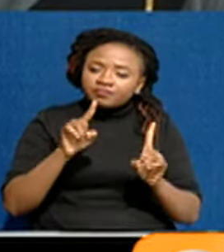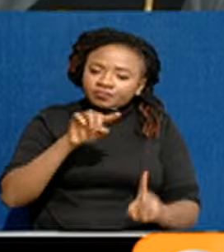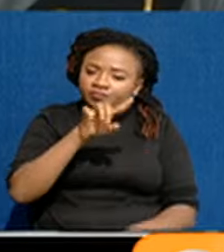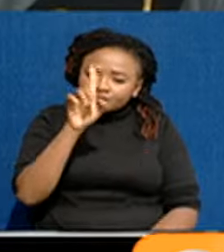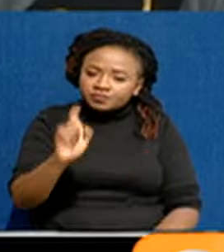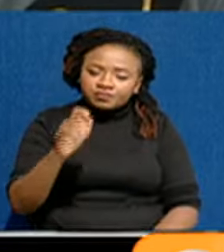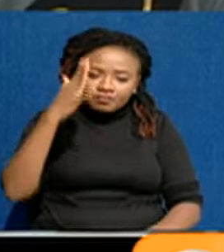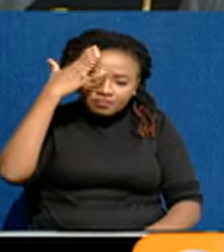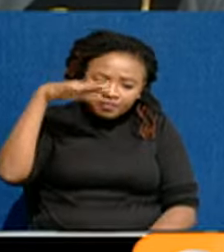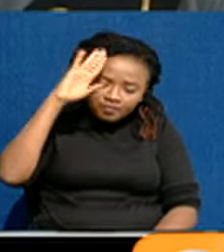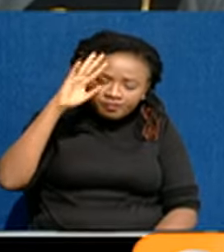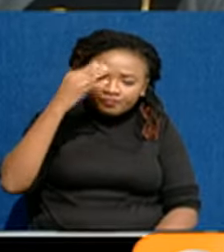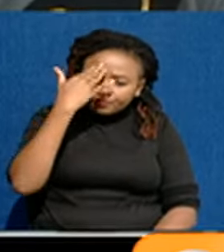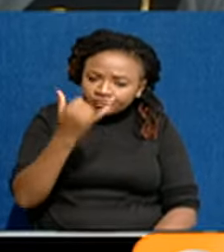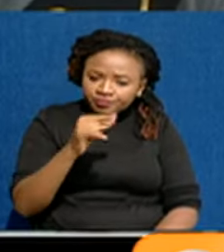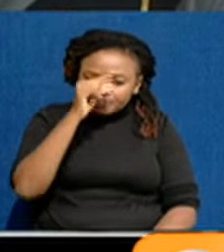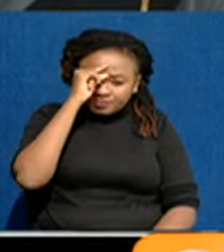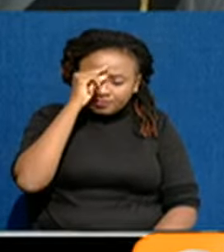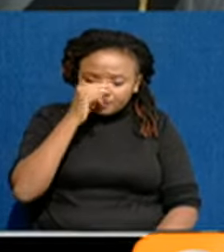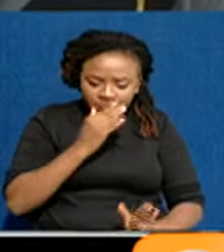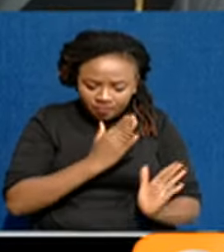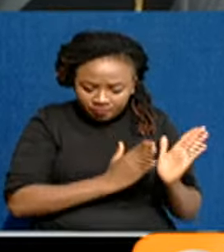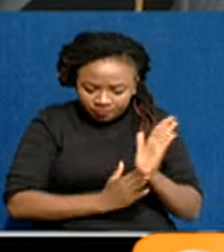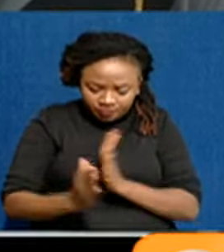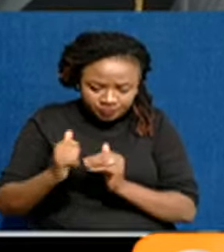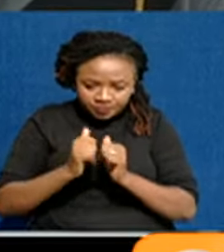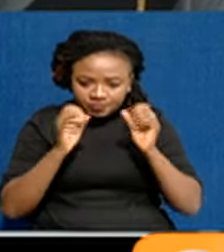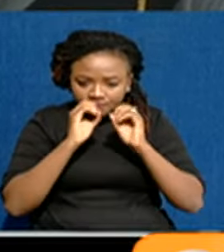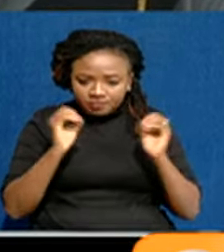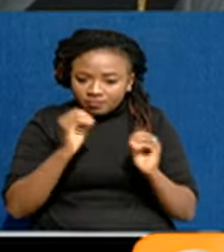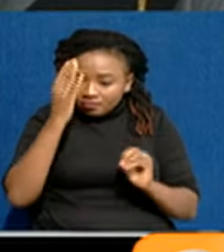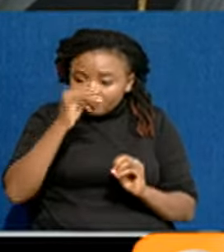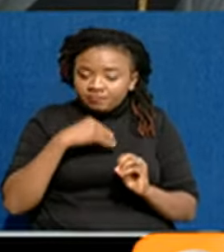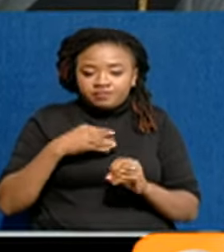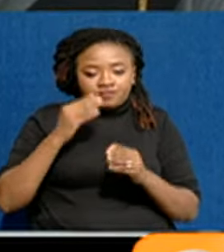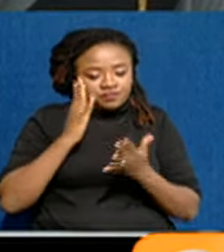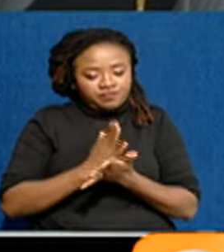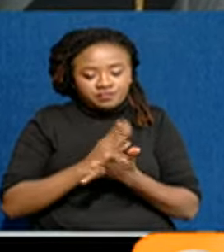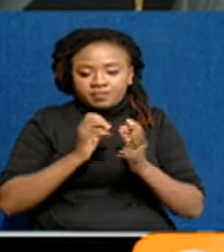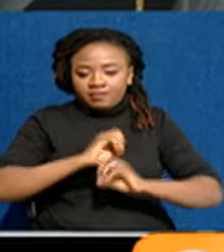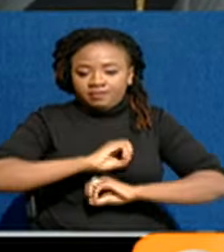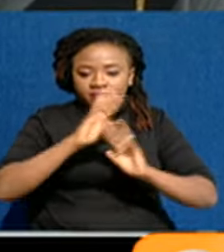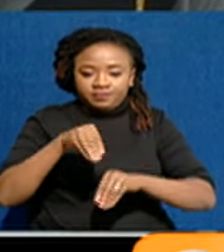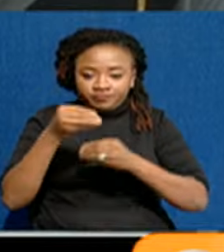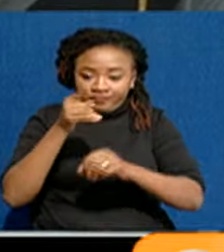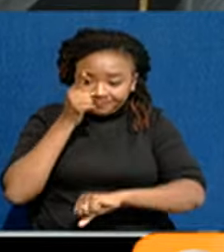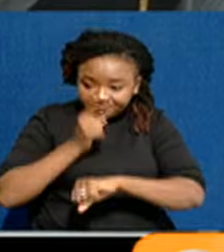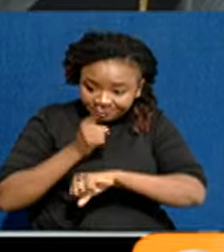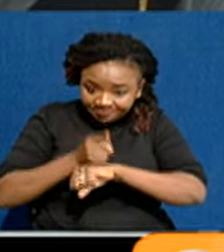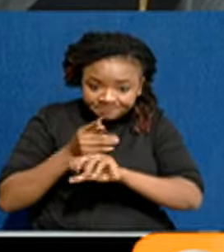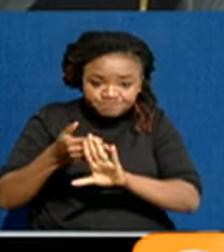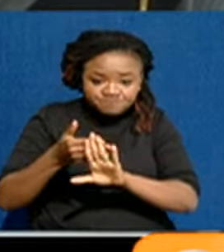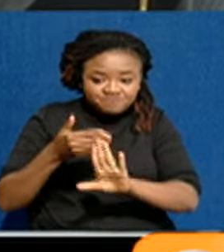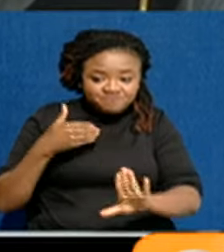to have missed a step on this one? Because the indication is that there was prior warning, and the government seems to be